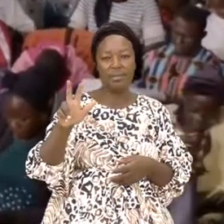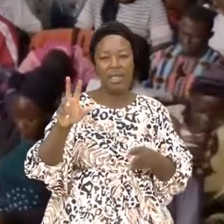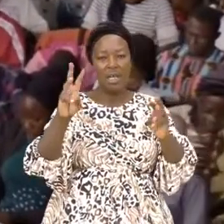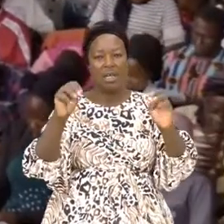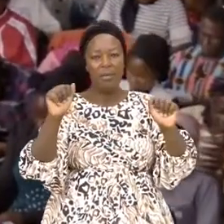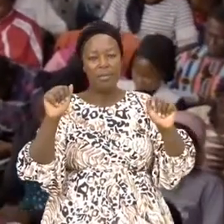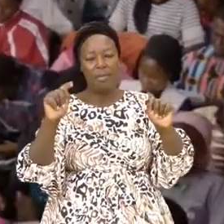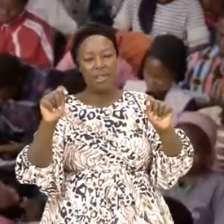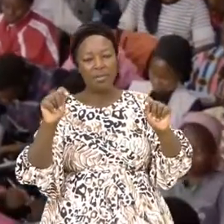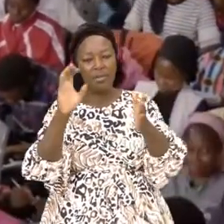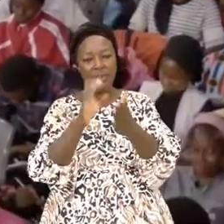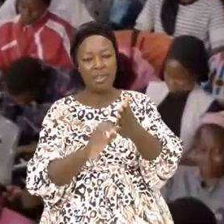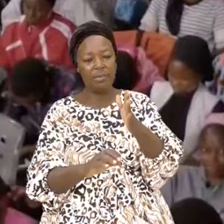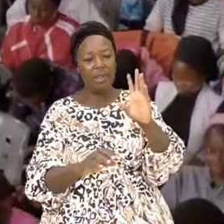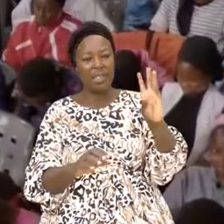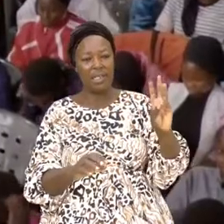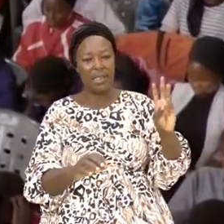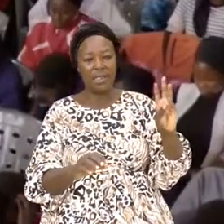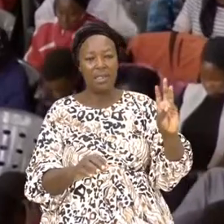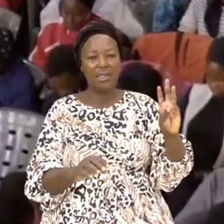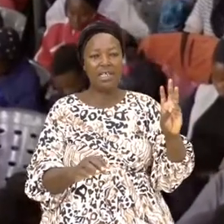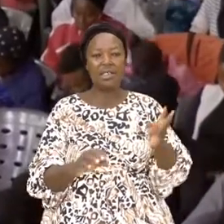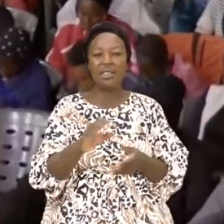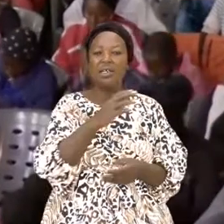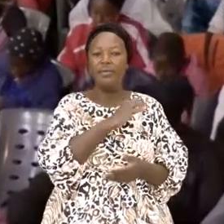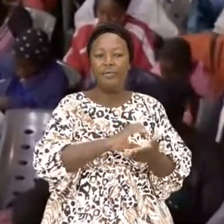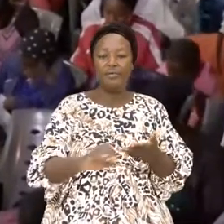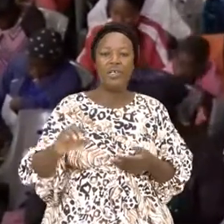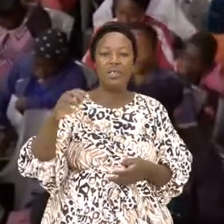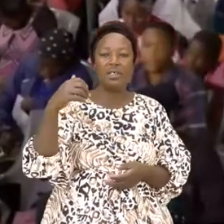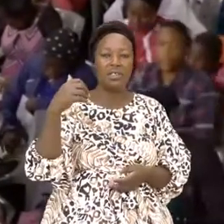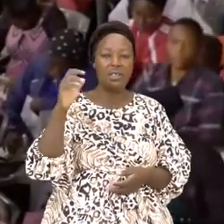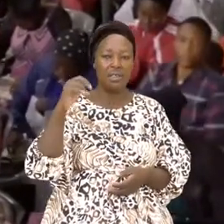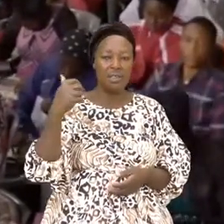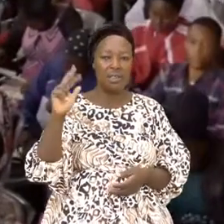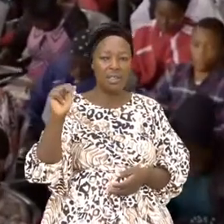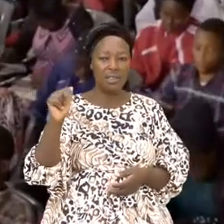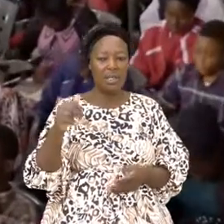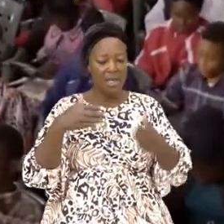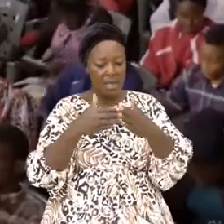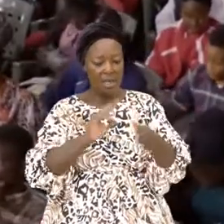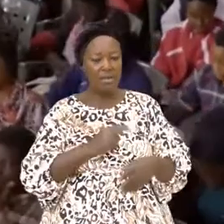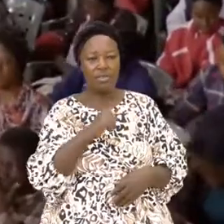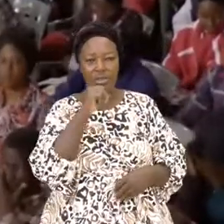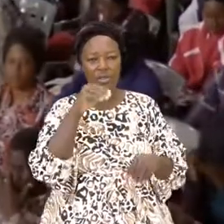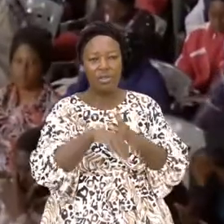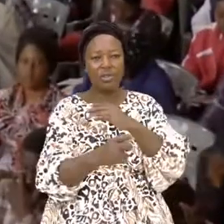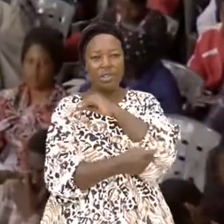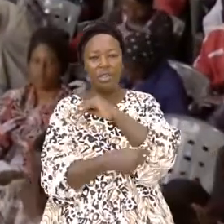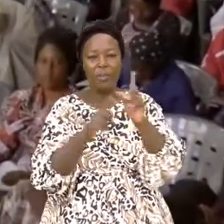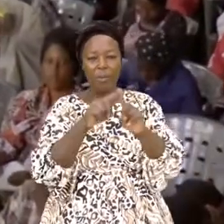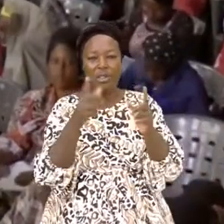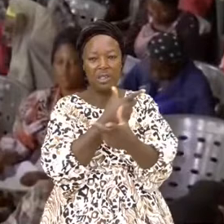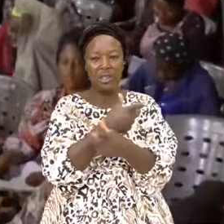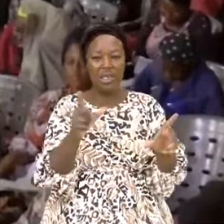chapter 6, verse 13. Lead us not into temptation, but deliver